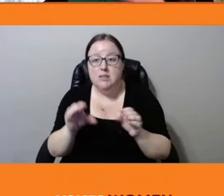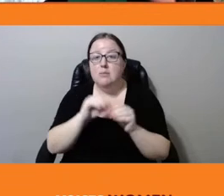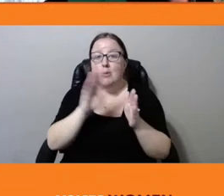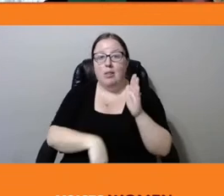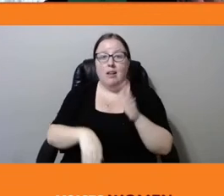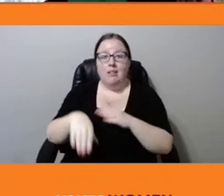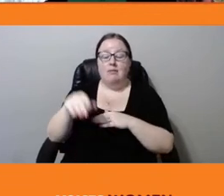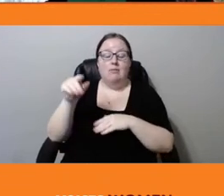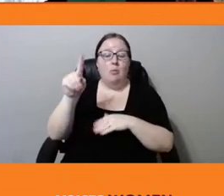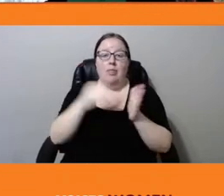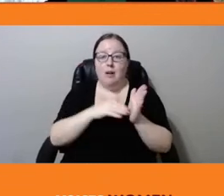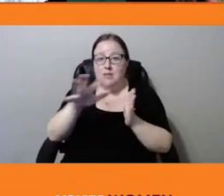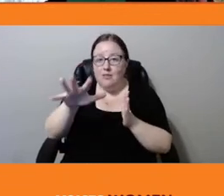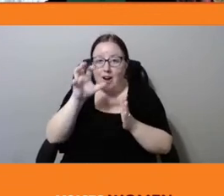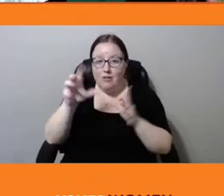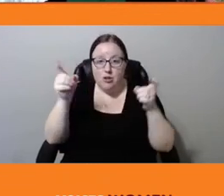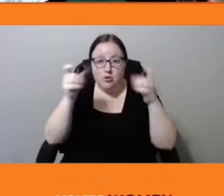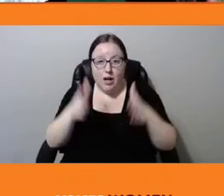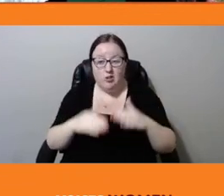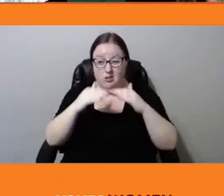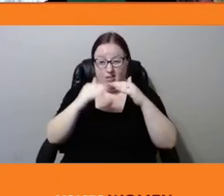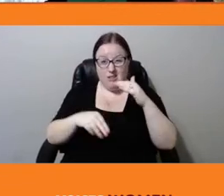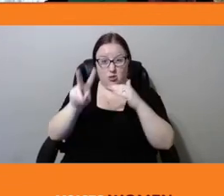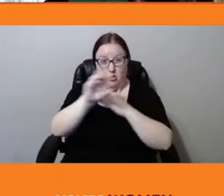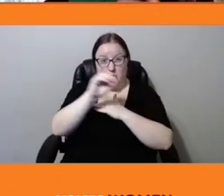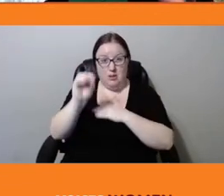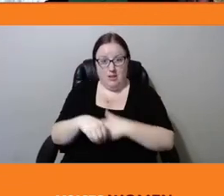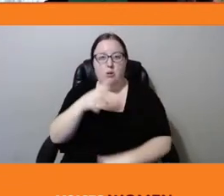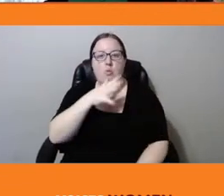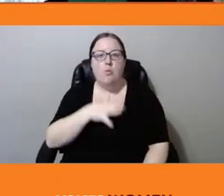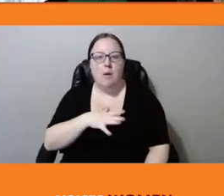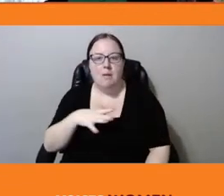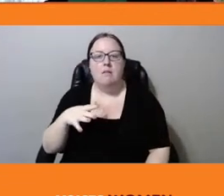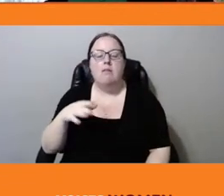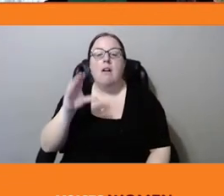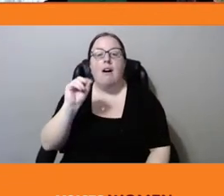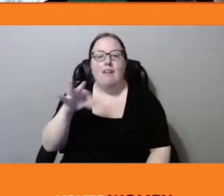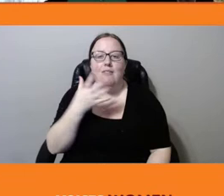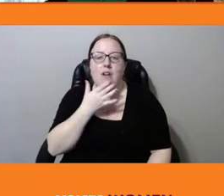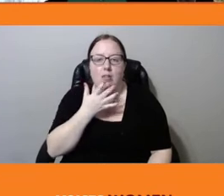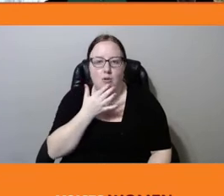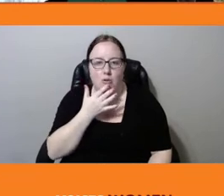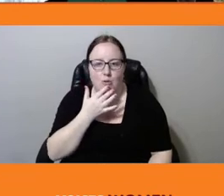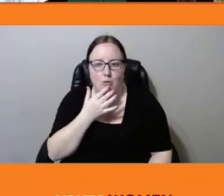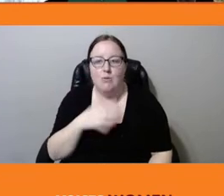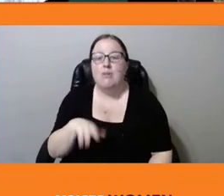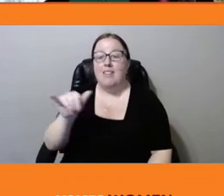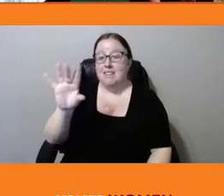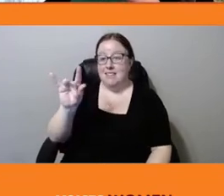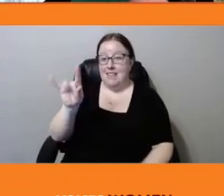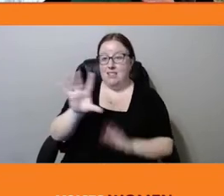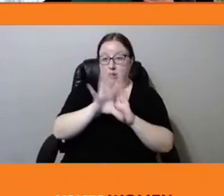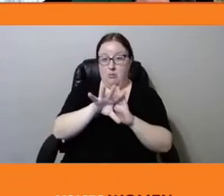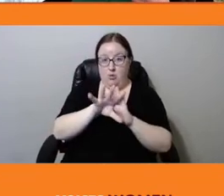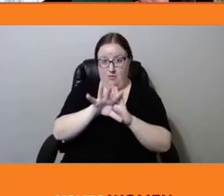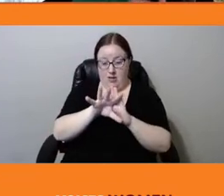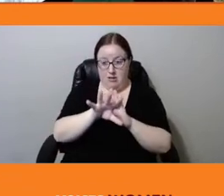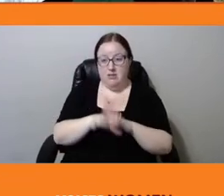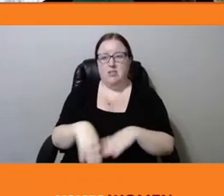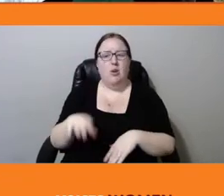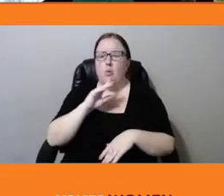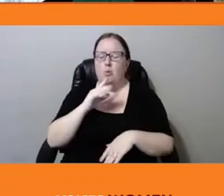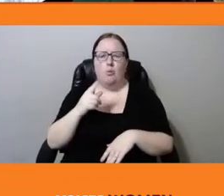directors, less than 2% were women of color. This is 18 movies in the span of time, and it's